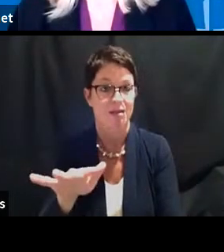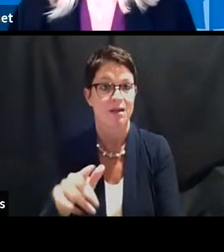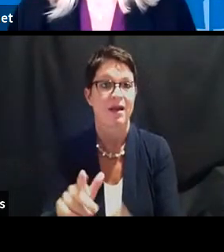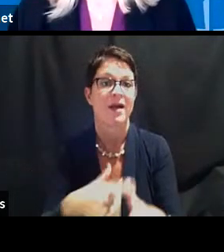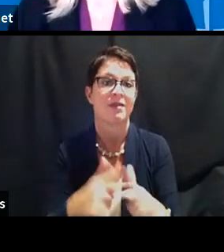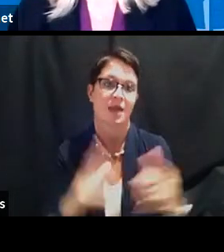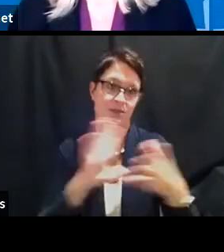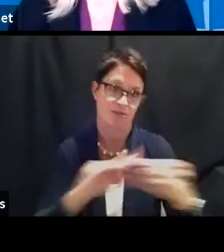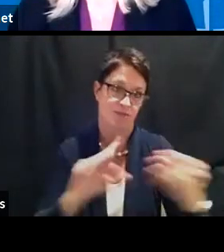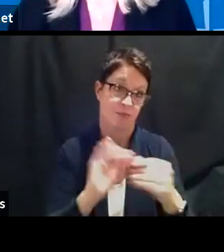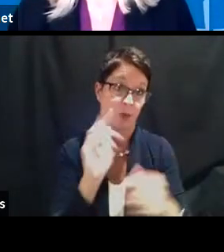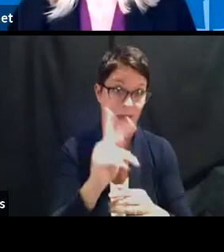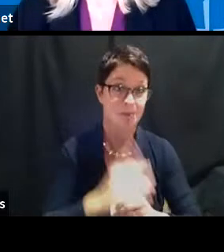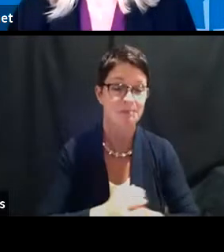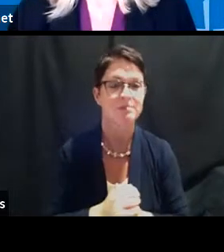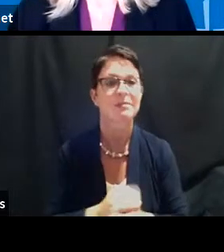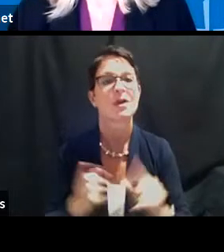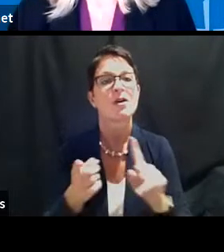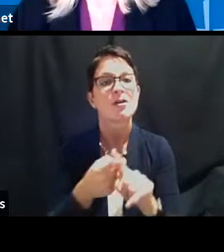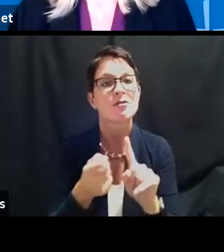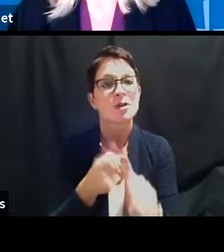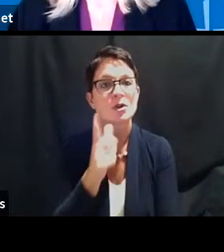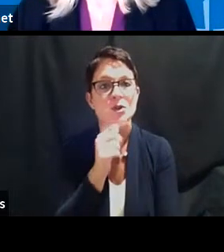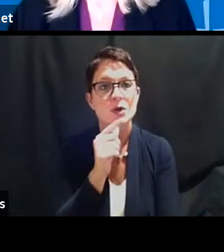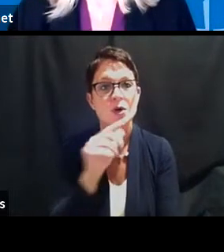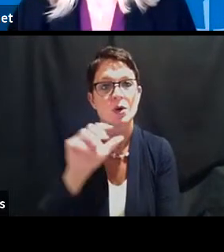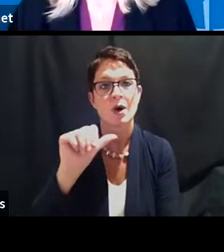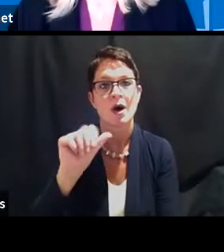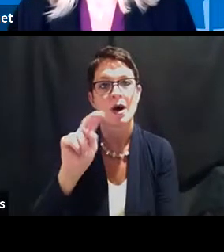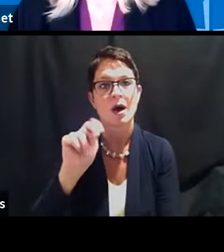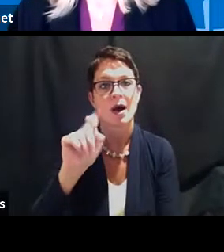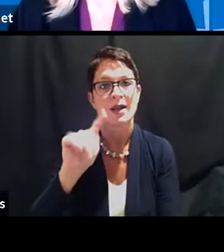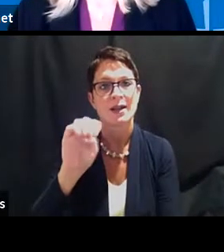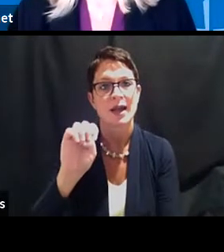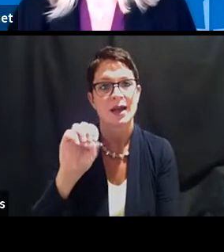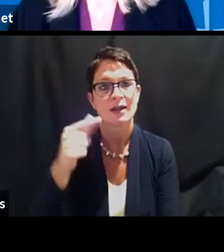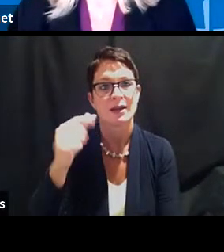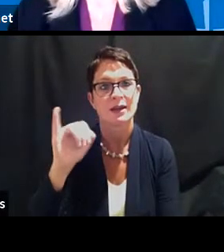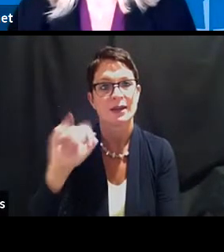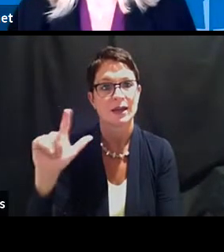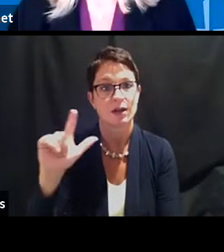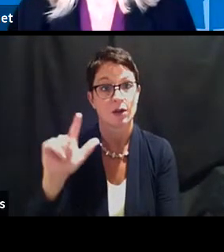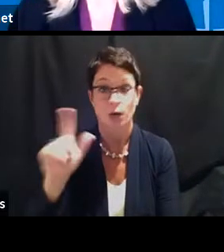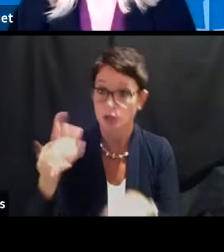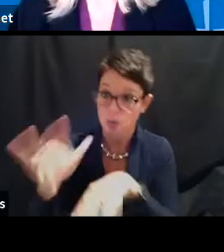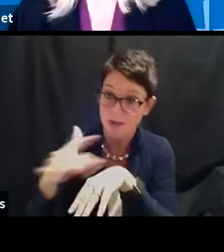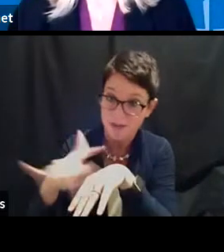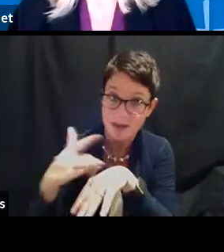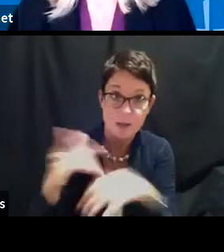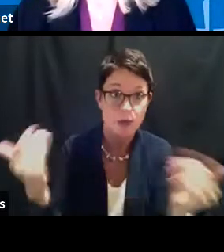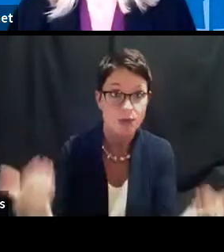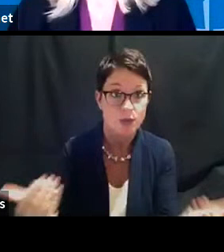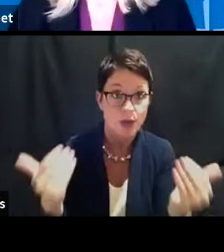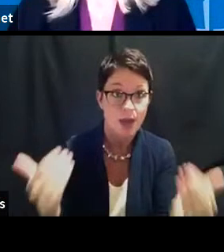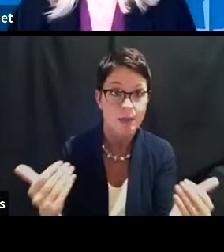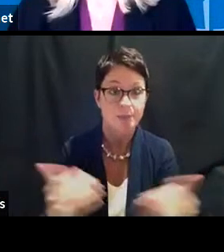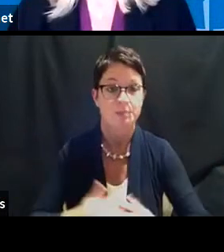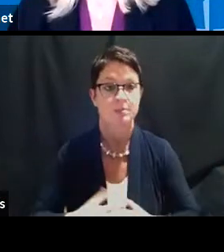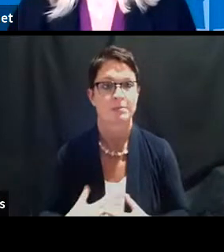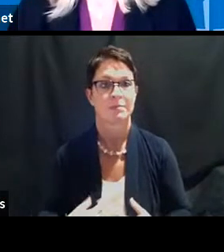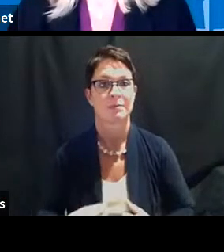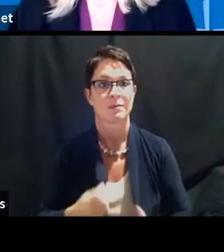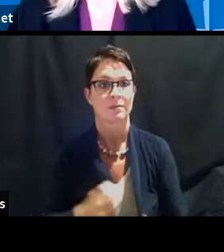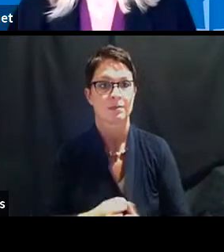with your comments. The first one I have is Annette Gill. Annette, are you available to us today?